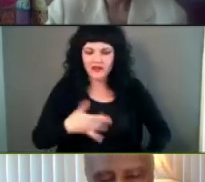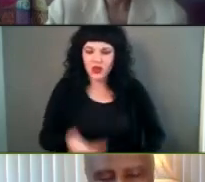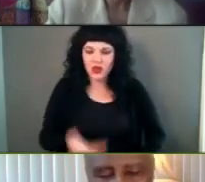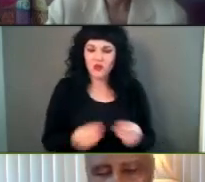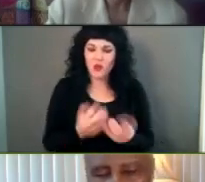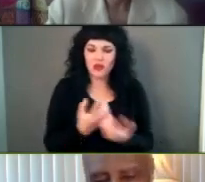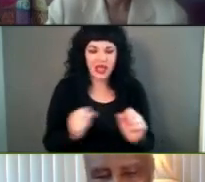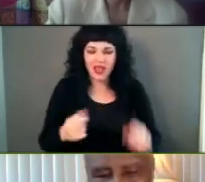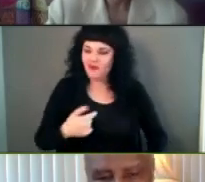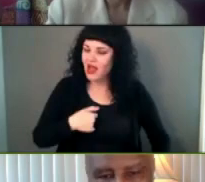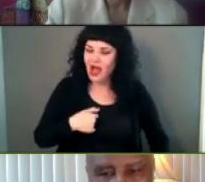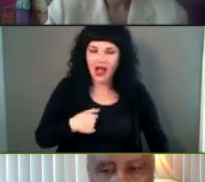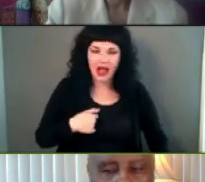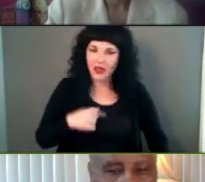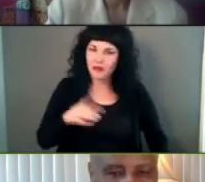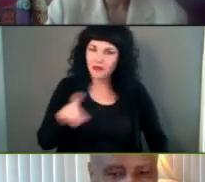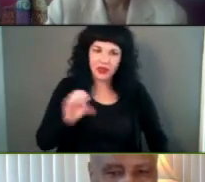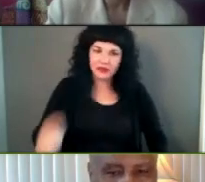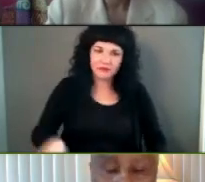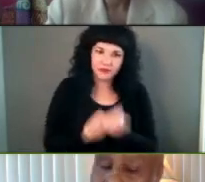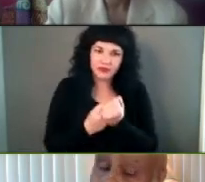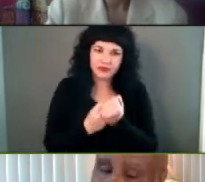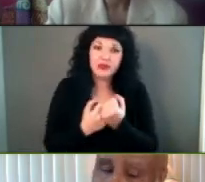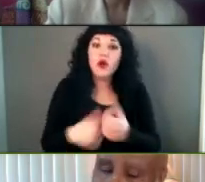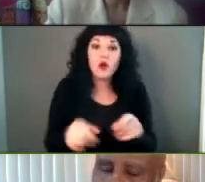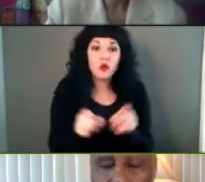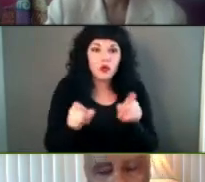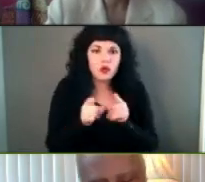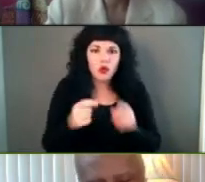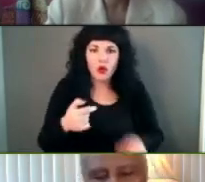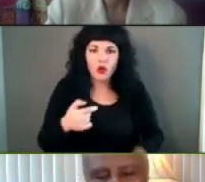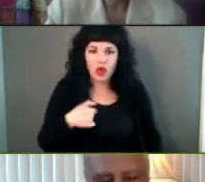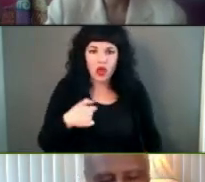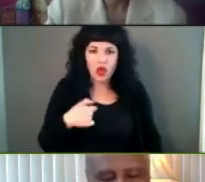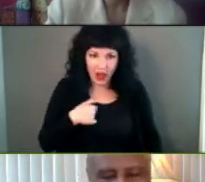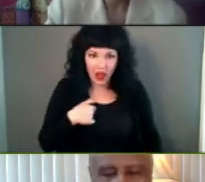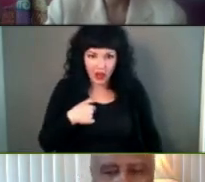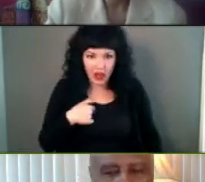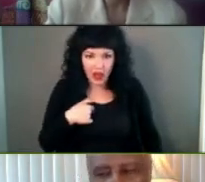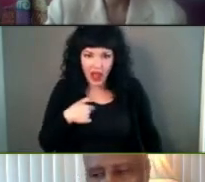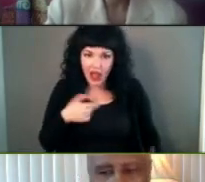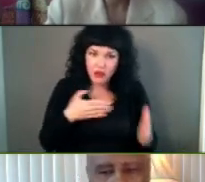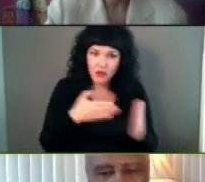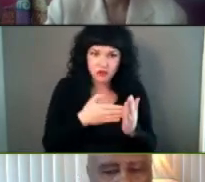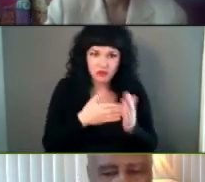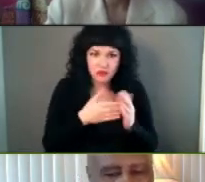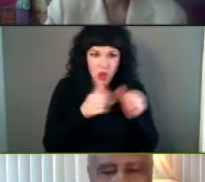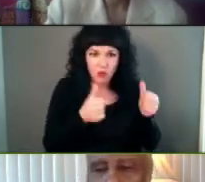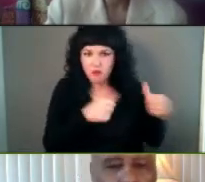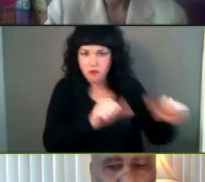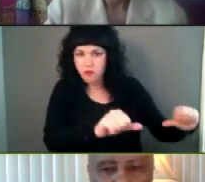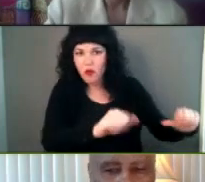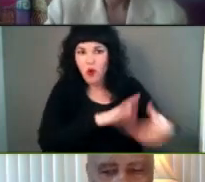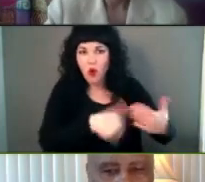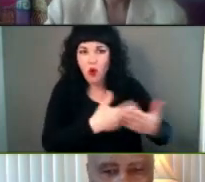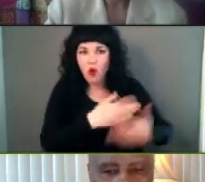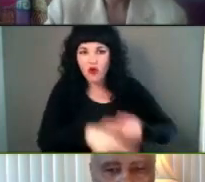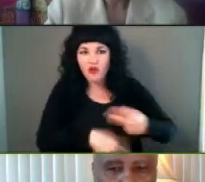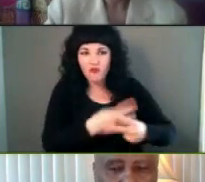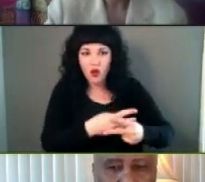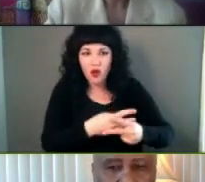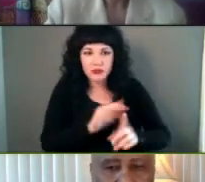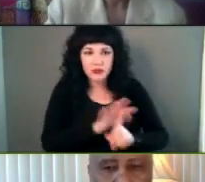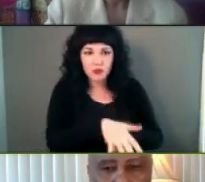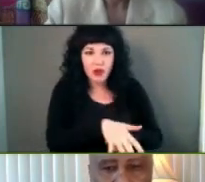I oppose all forms of oppression. Not, well, all forms of oppression. I'm not even gonna explain it. All forms of